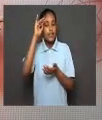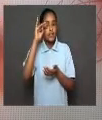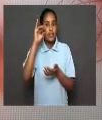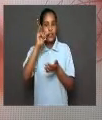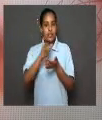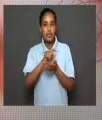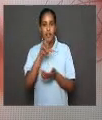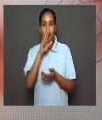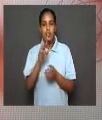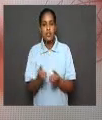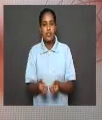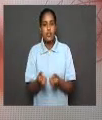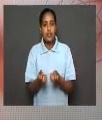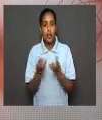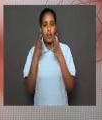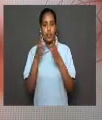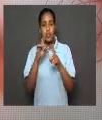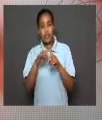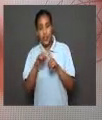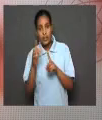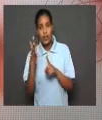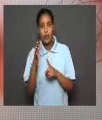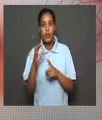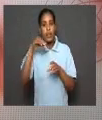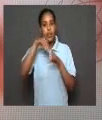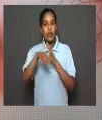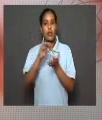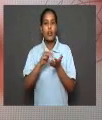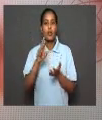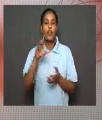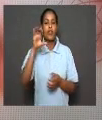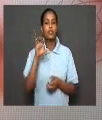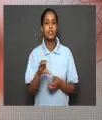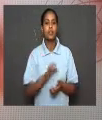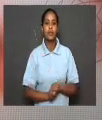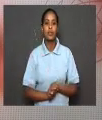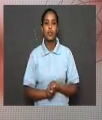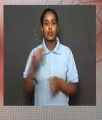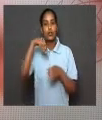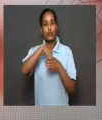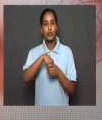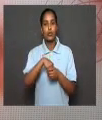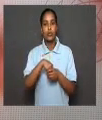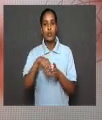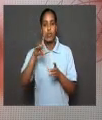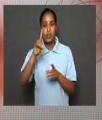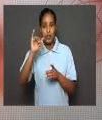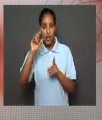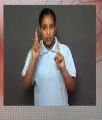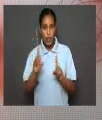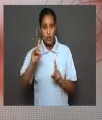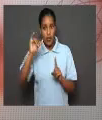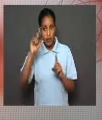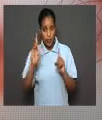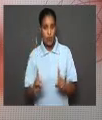learned that there are several different types of intermolecular forces, including